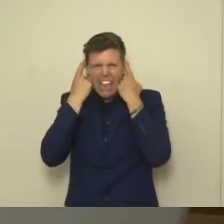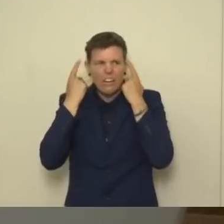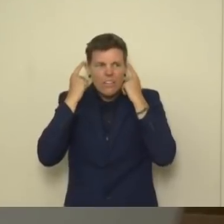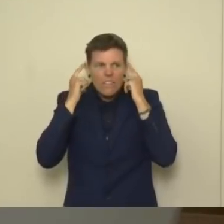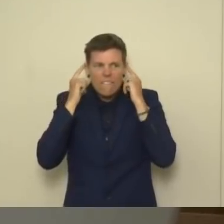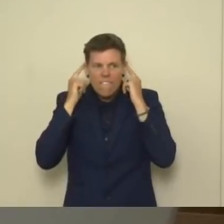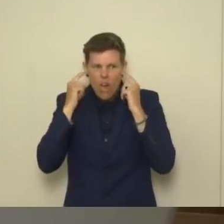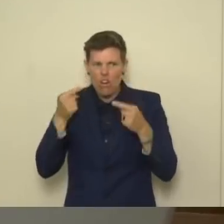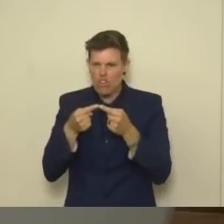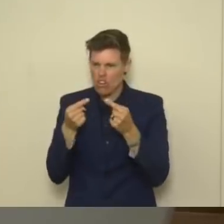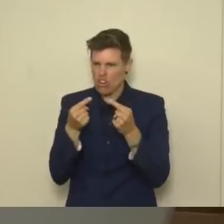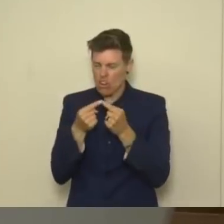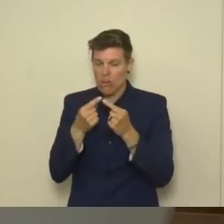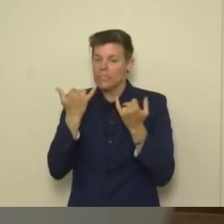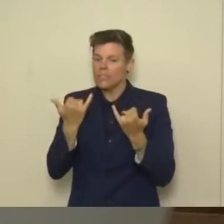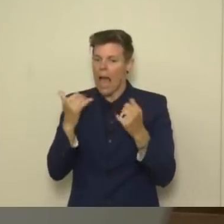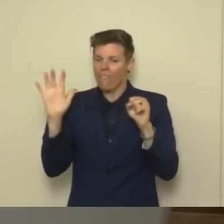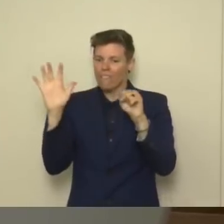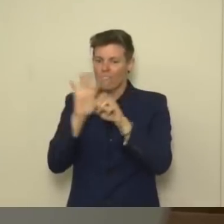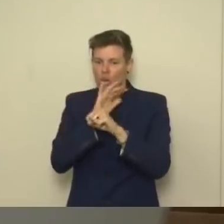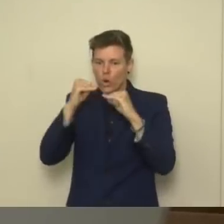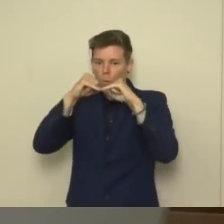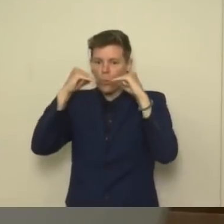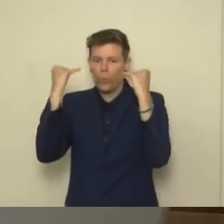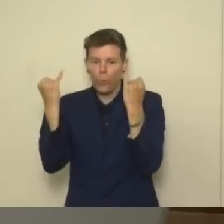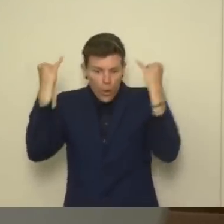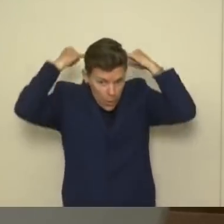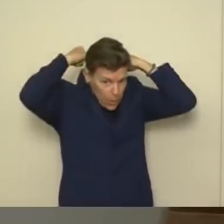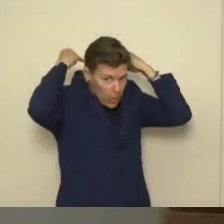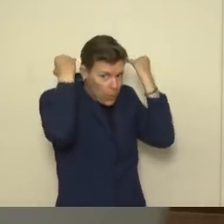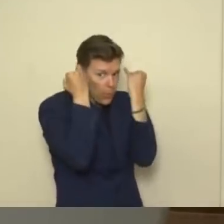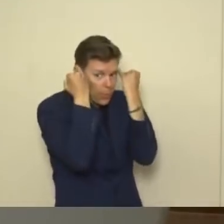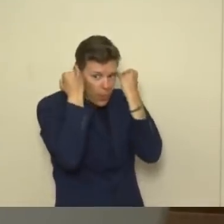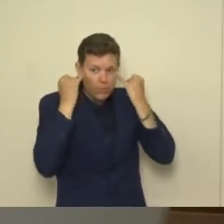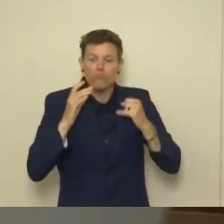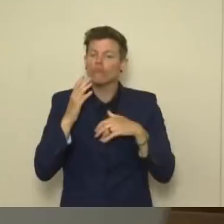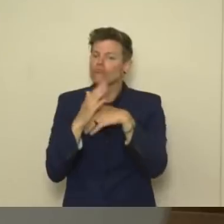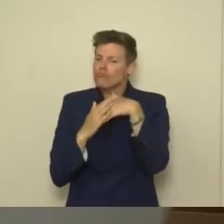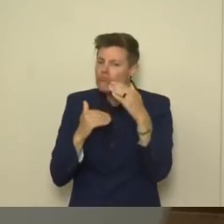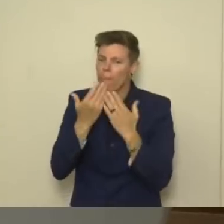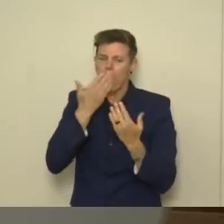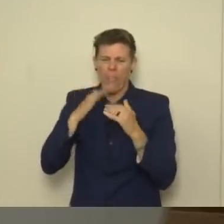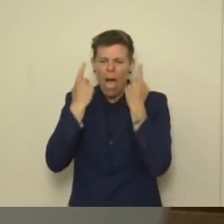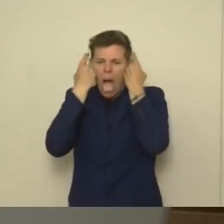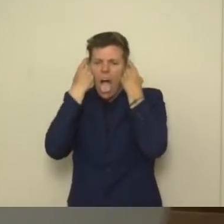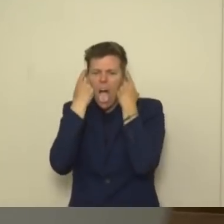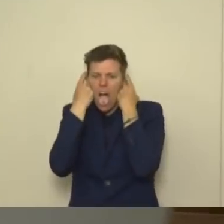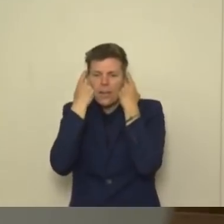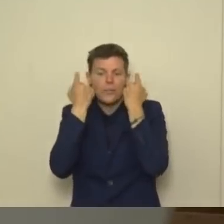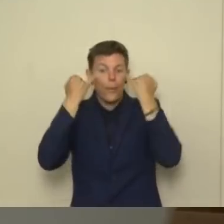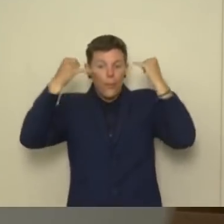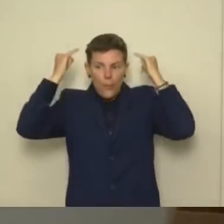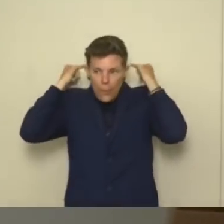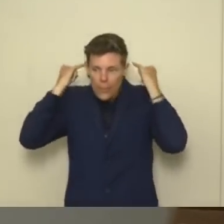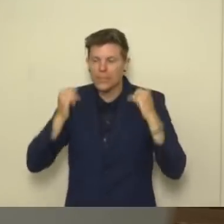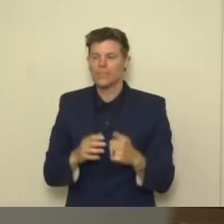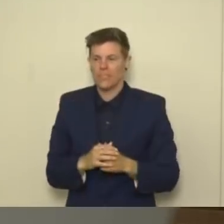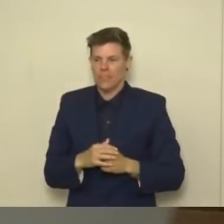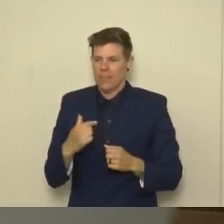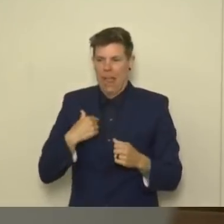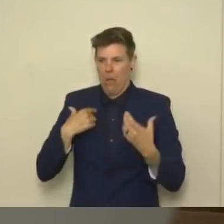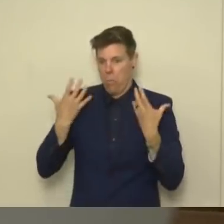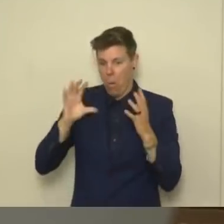they're really handy and amazing. I wanted you to be able to see that. My hair got in the way. Thank you, Secretary. And the reason